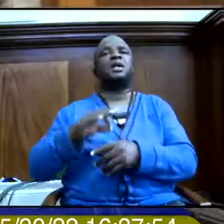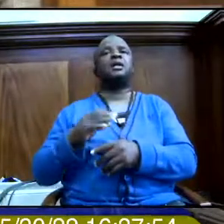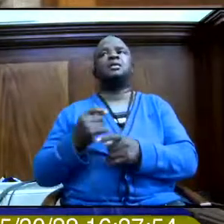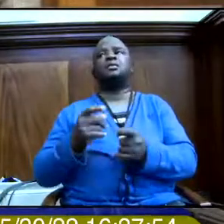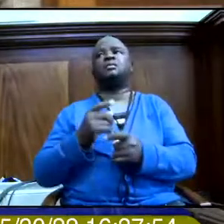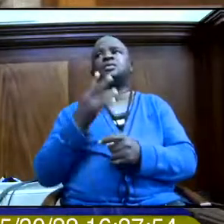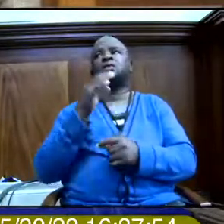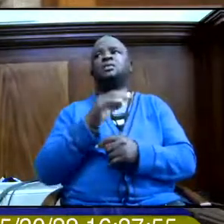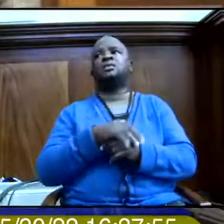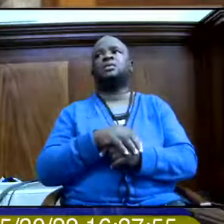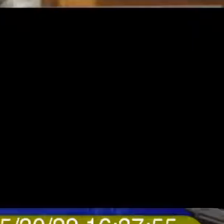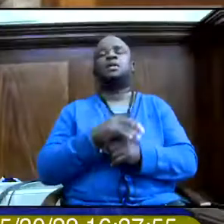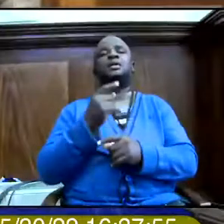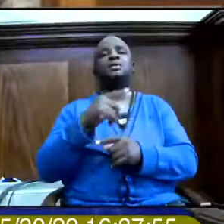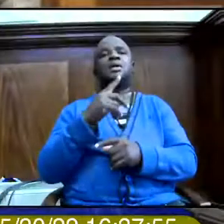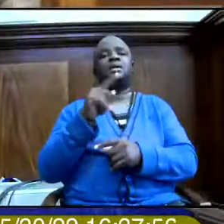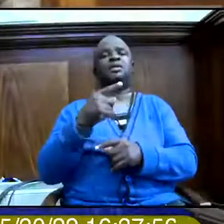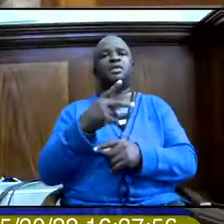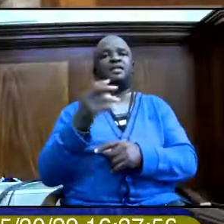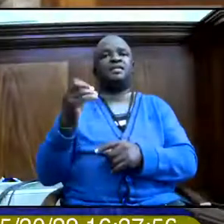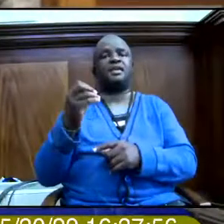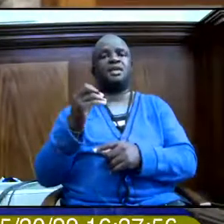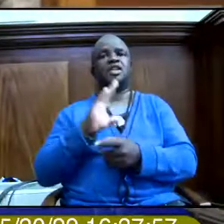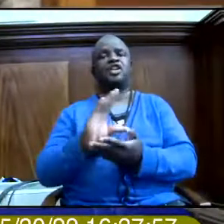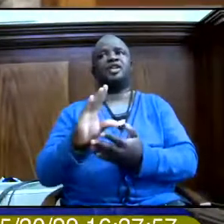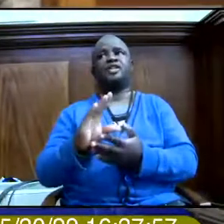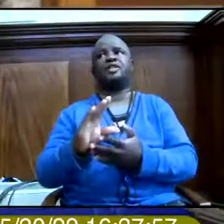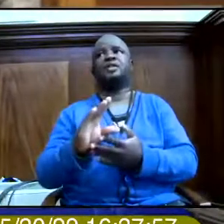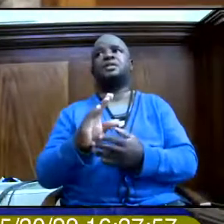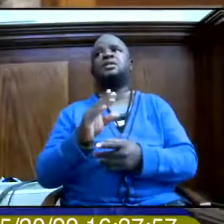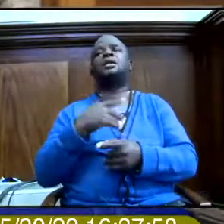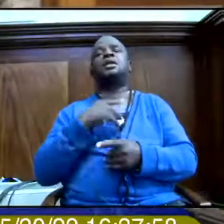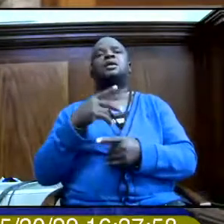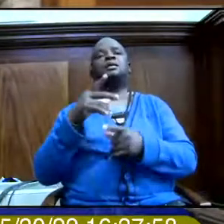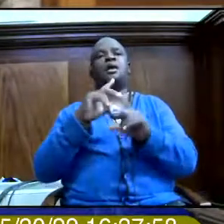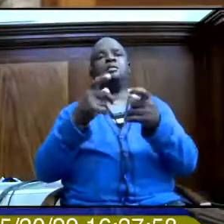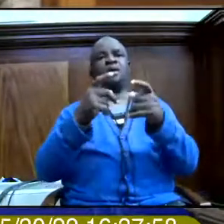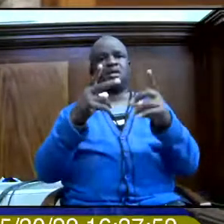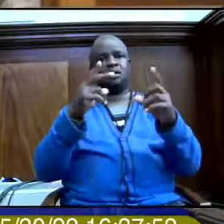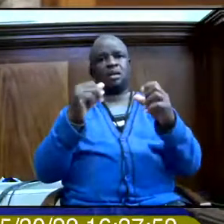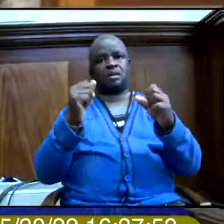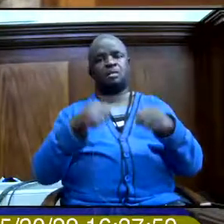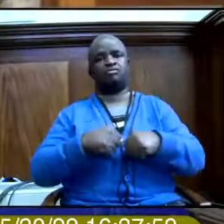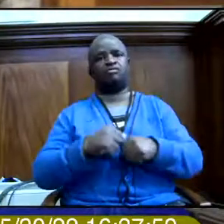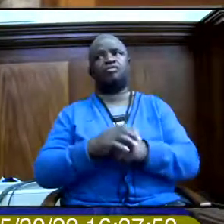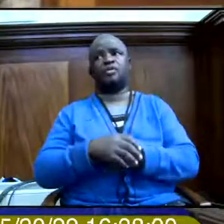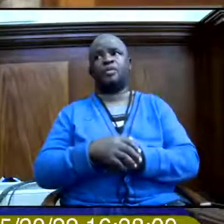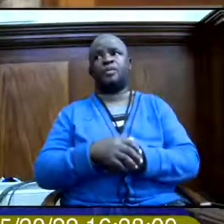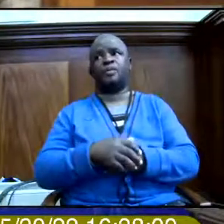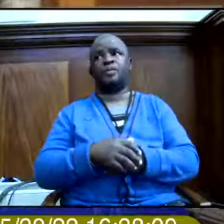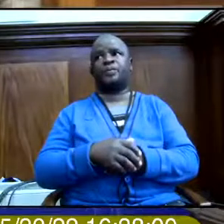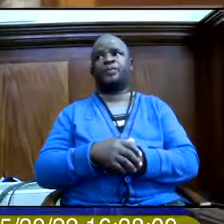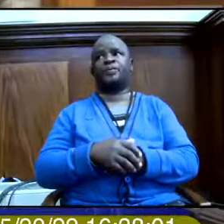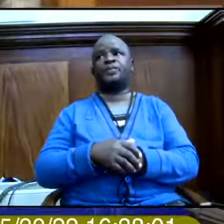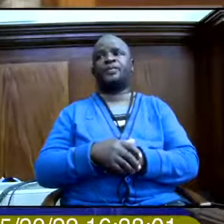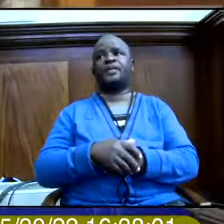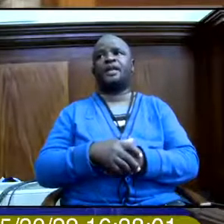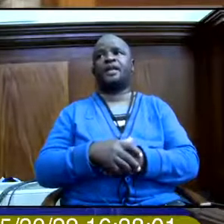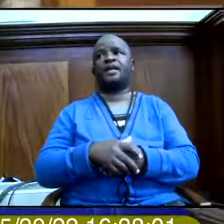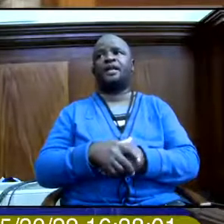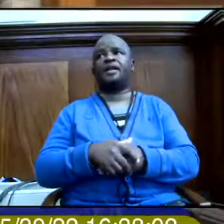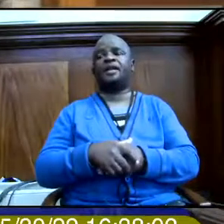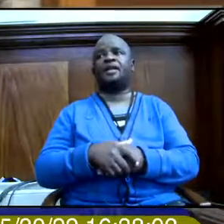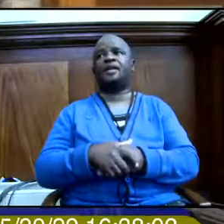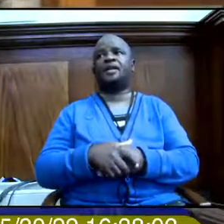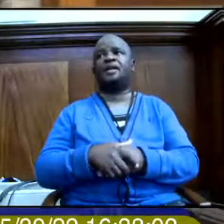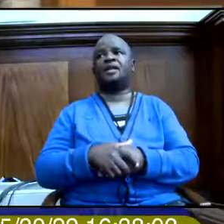they said we want five thousand grand cash graduates the employer agreed as simple as that so this